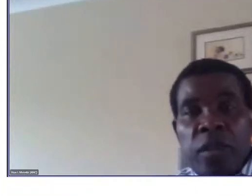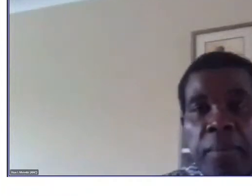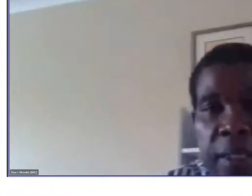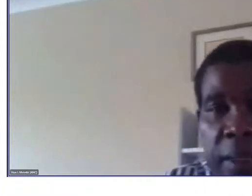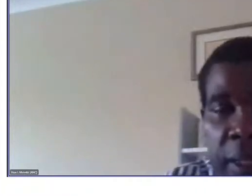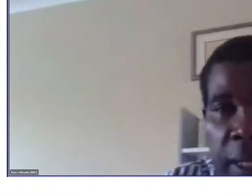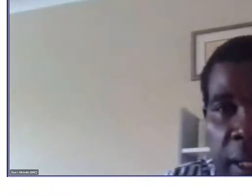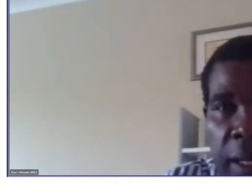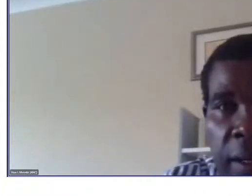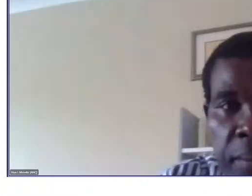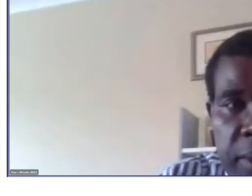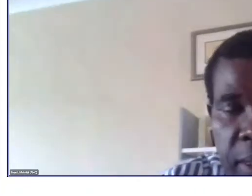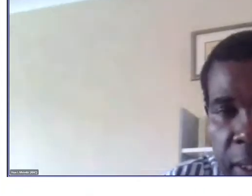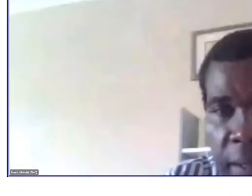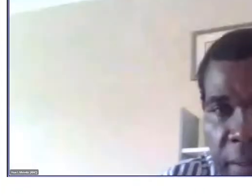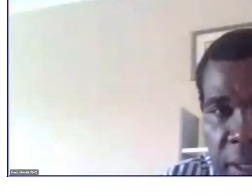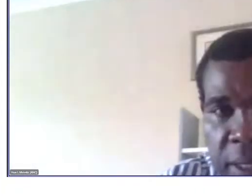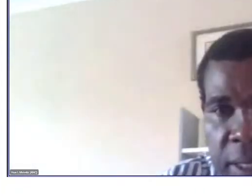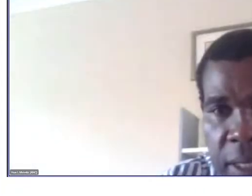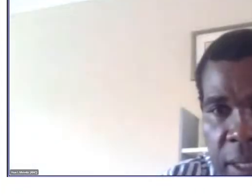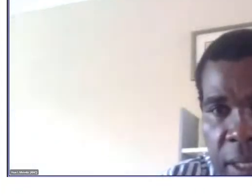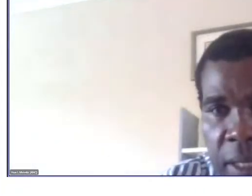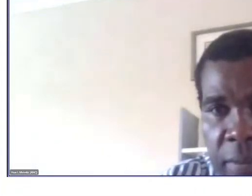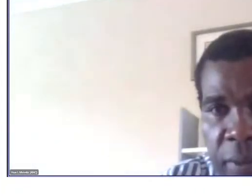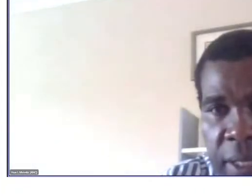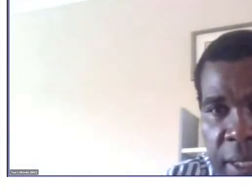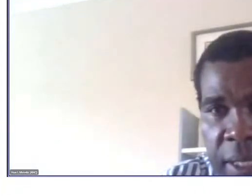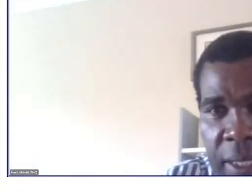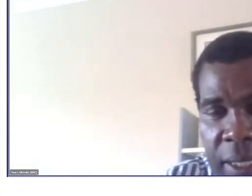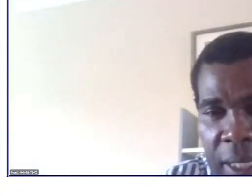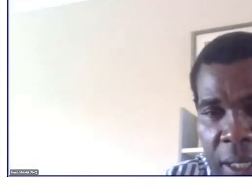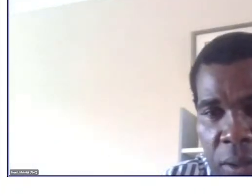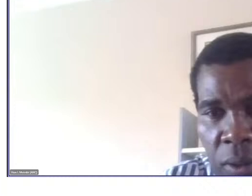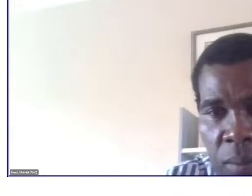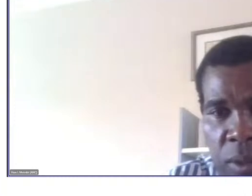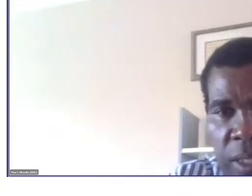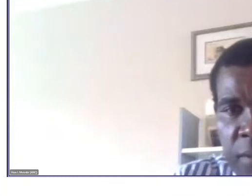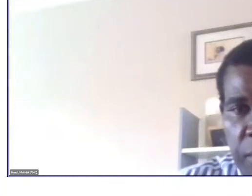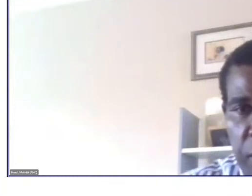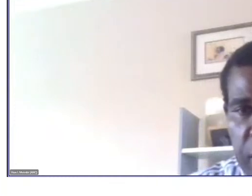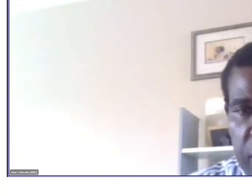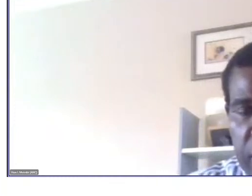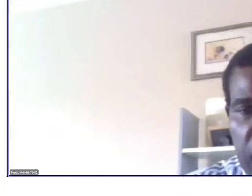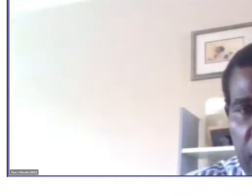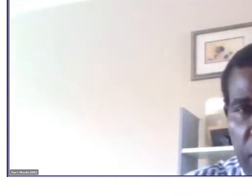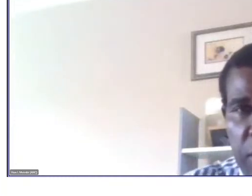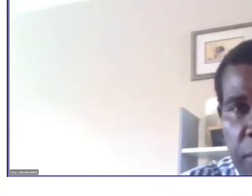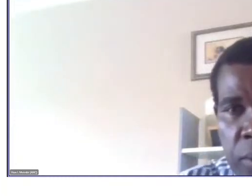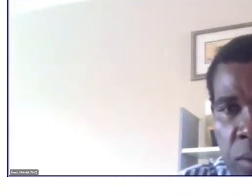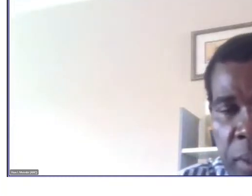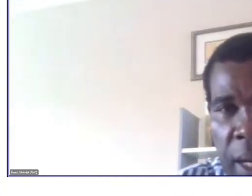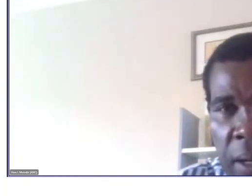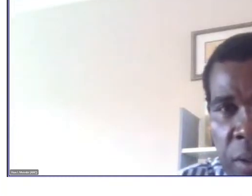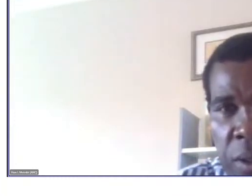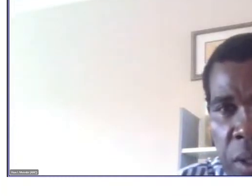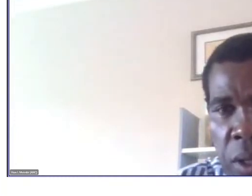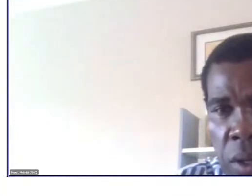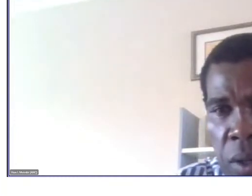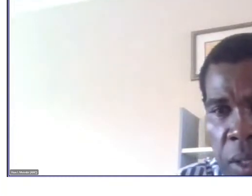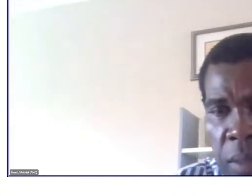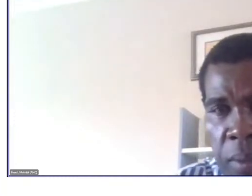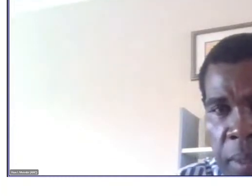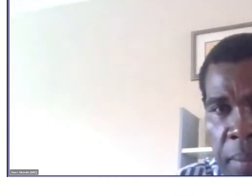Thank you very much, Mr. Davids, for indicating that almost everybody is out what's supposed to be